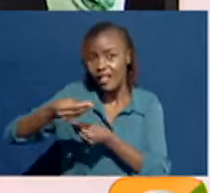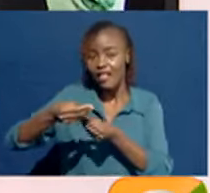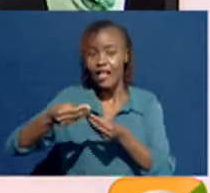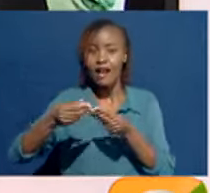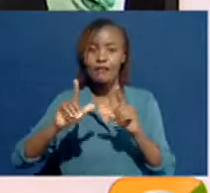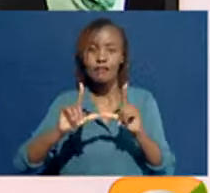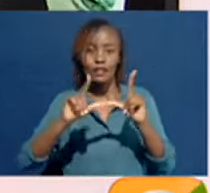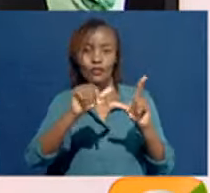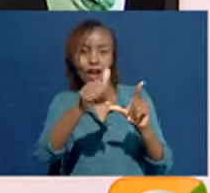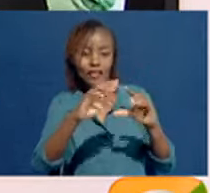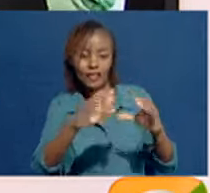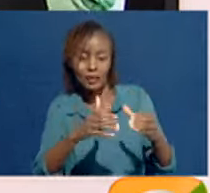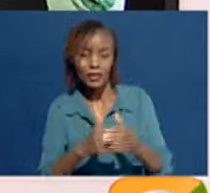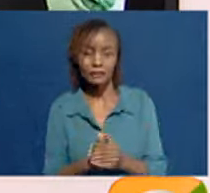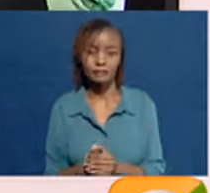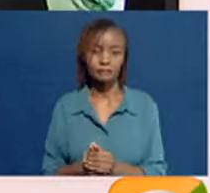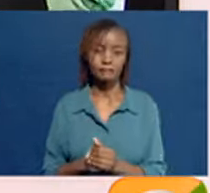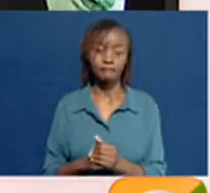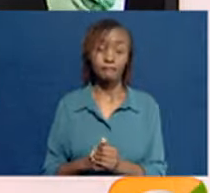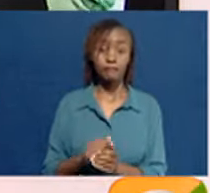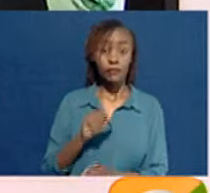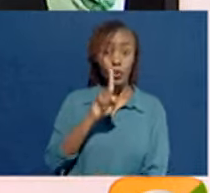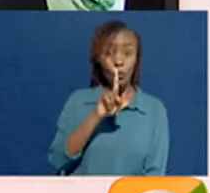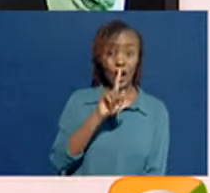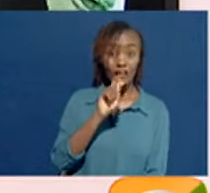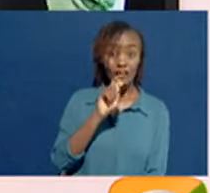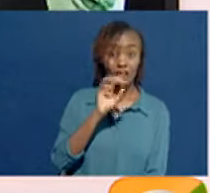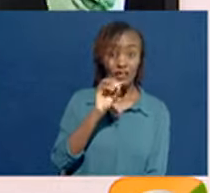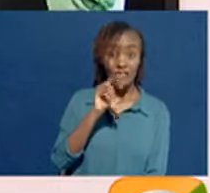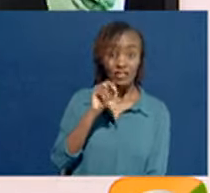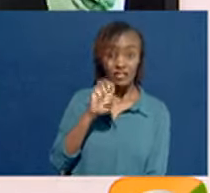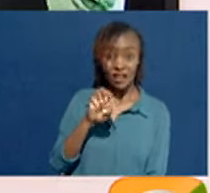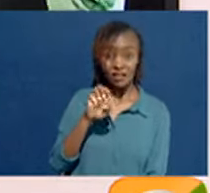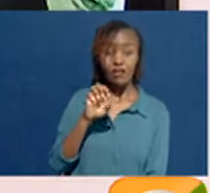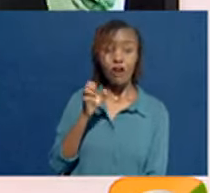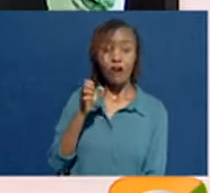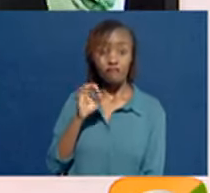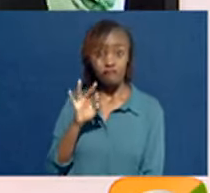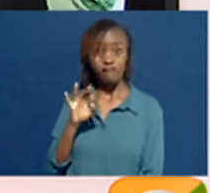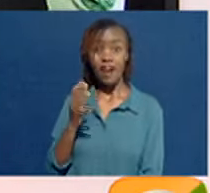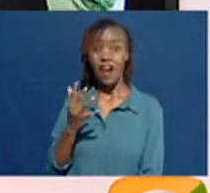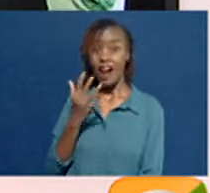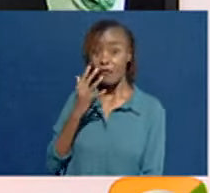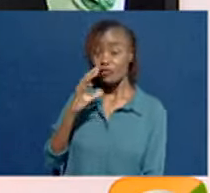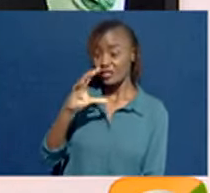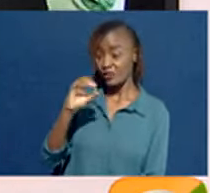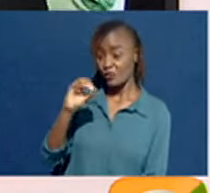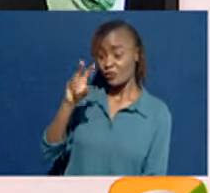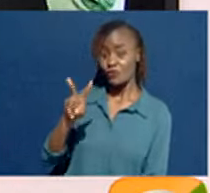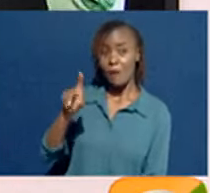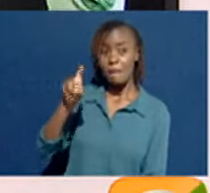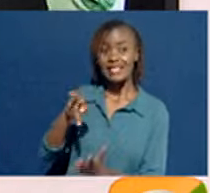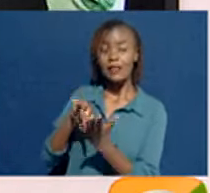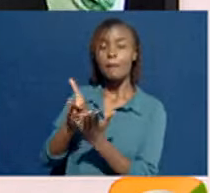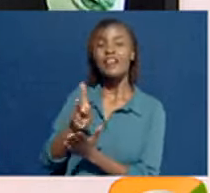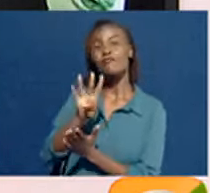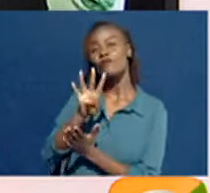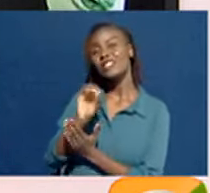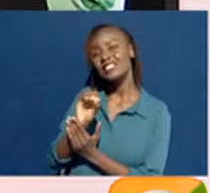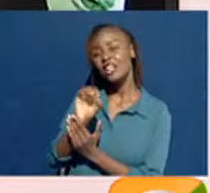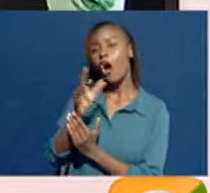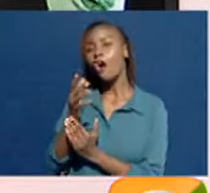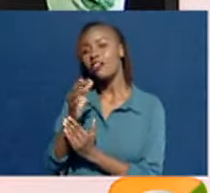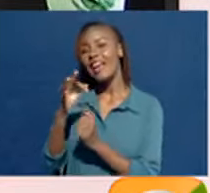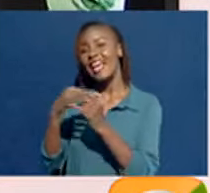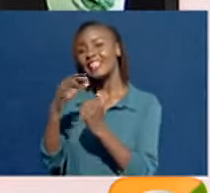each ton of carbon dioxide should cost between $40 and $80. This is based on the Paris